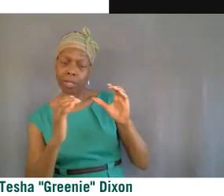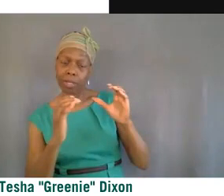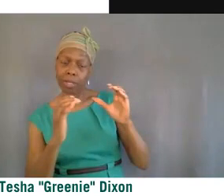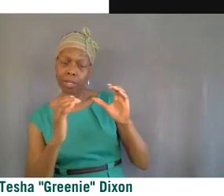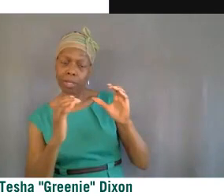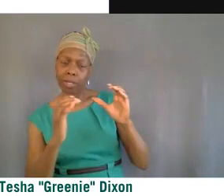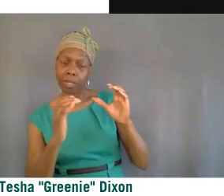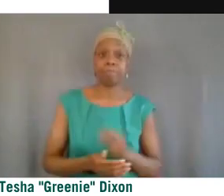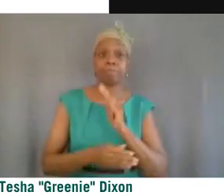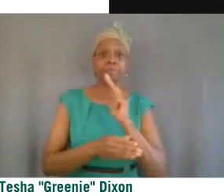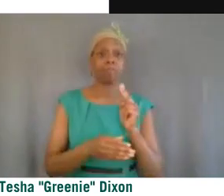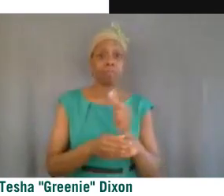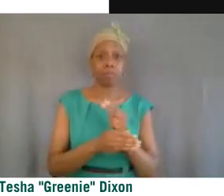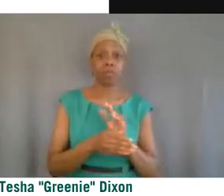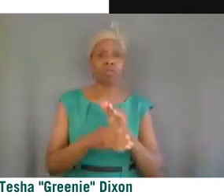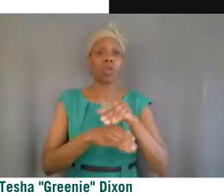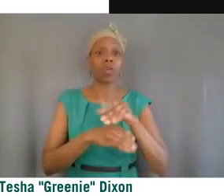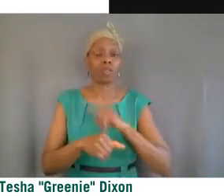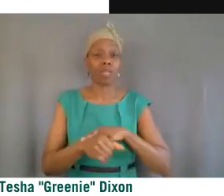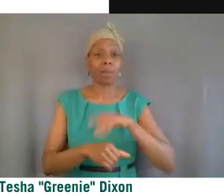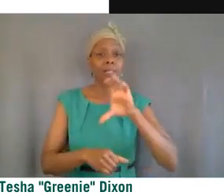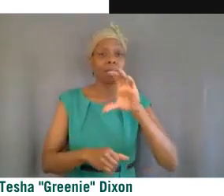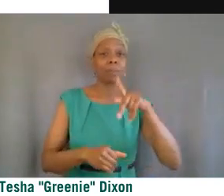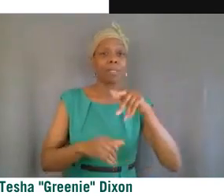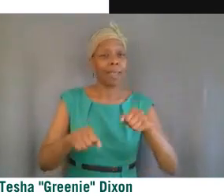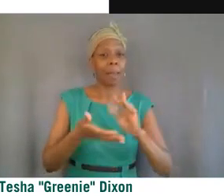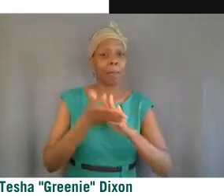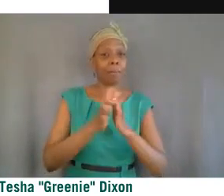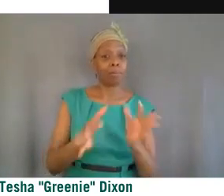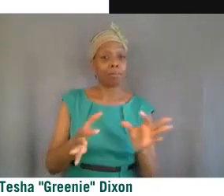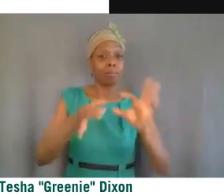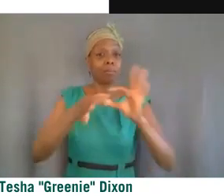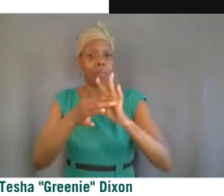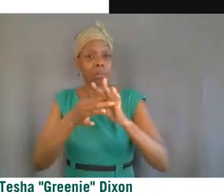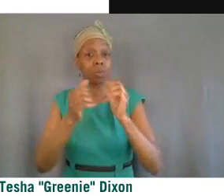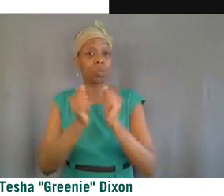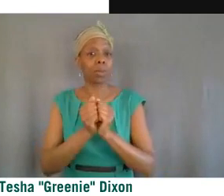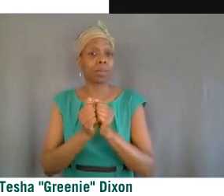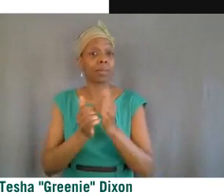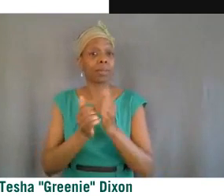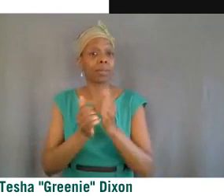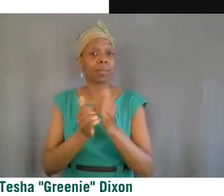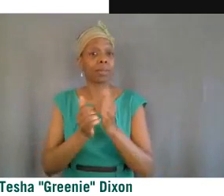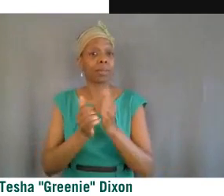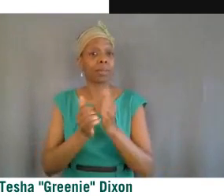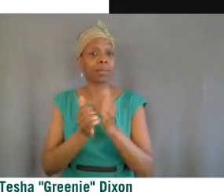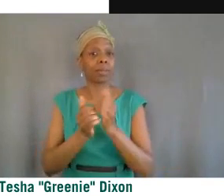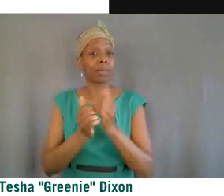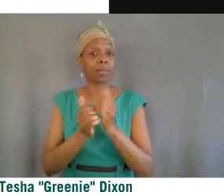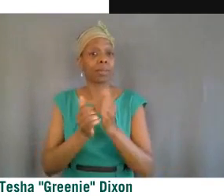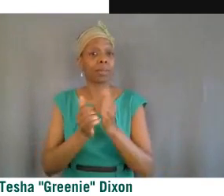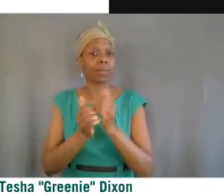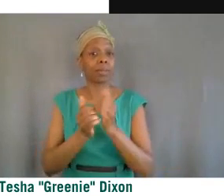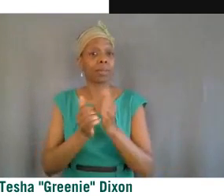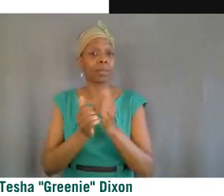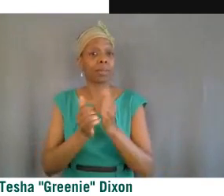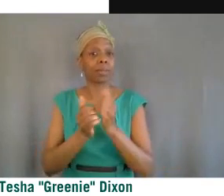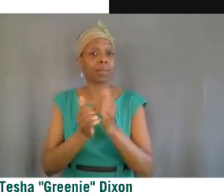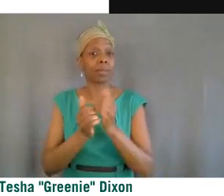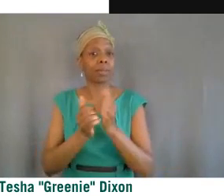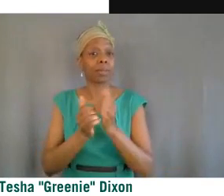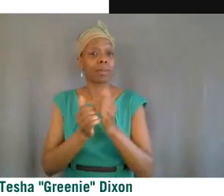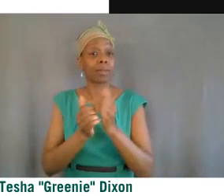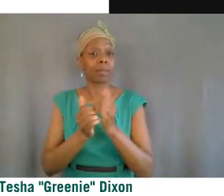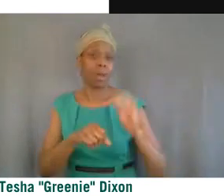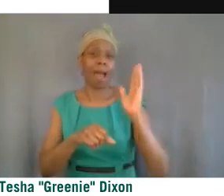course, over time, CP can also be associated with some somewhat predictable musculoskeletal